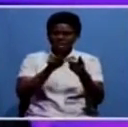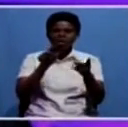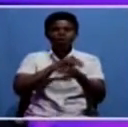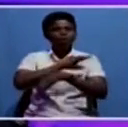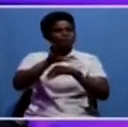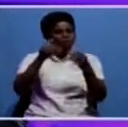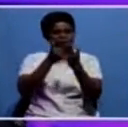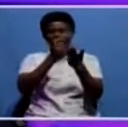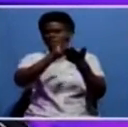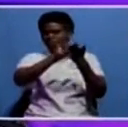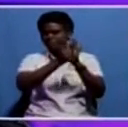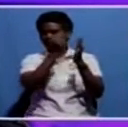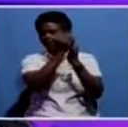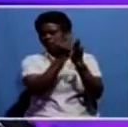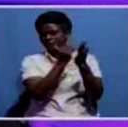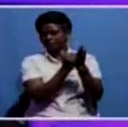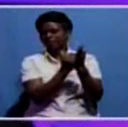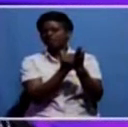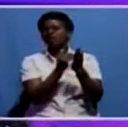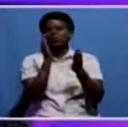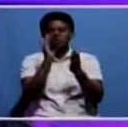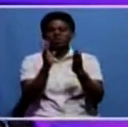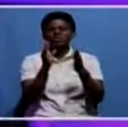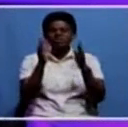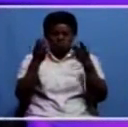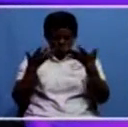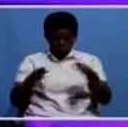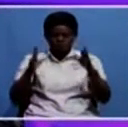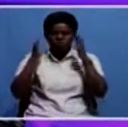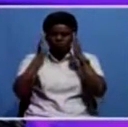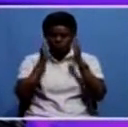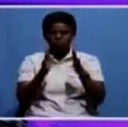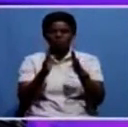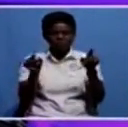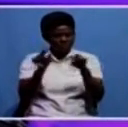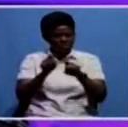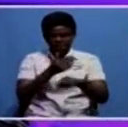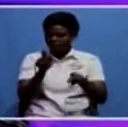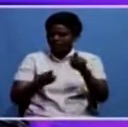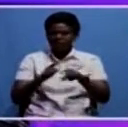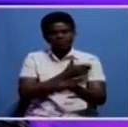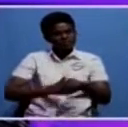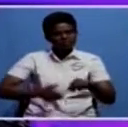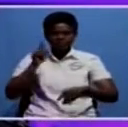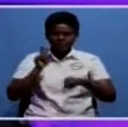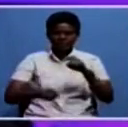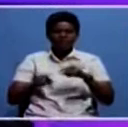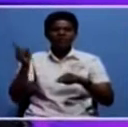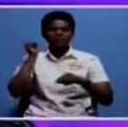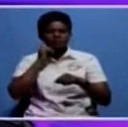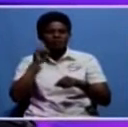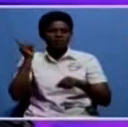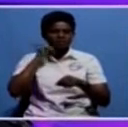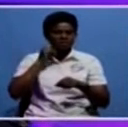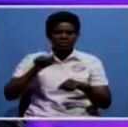whole agenda is going to lose purpose, it's going to lose focus, and nobody will take it seriously, because it will just be about hearsay,